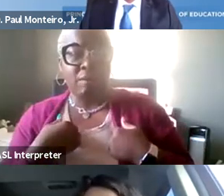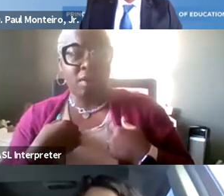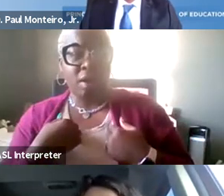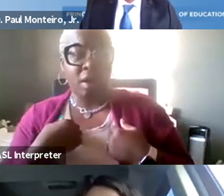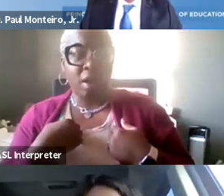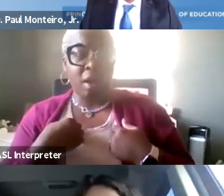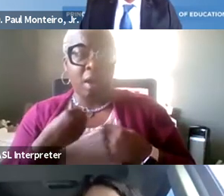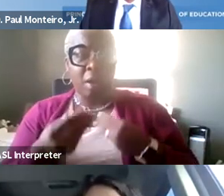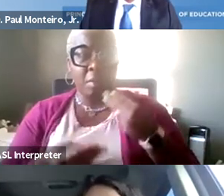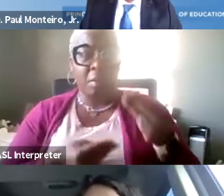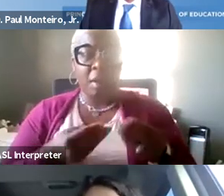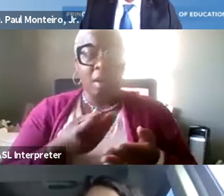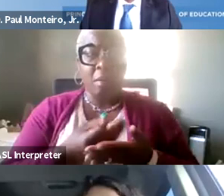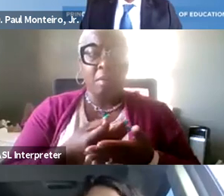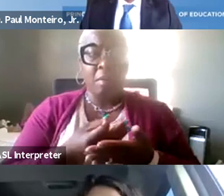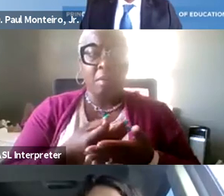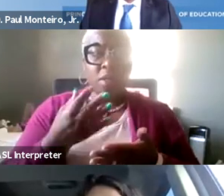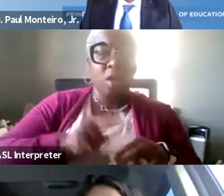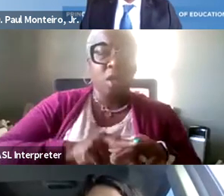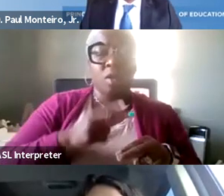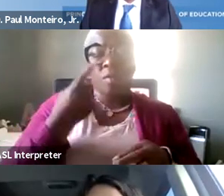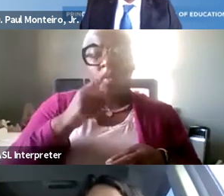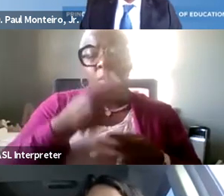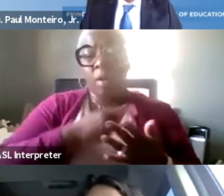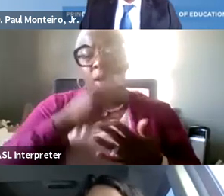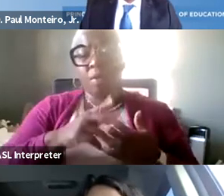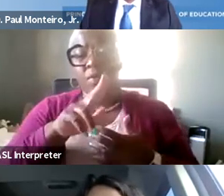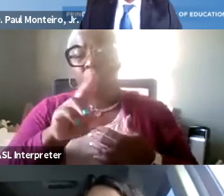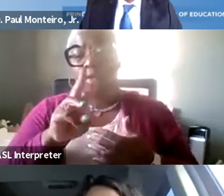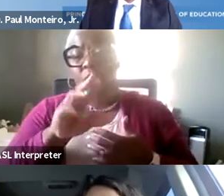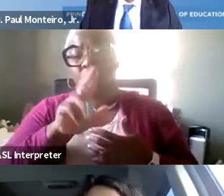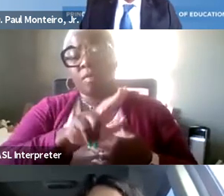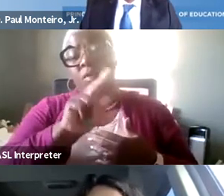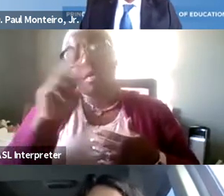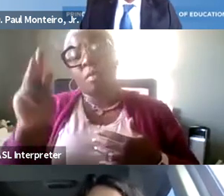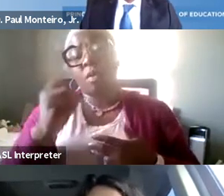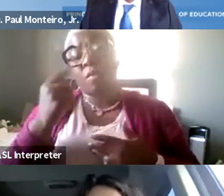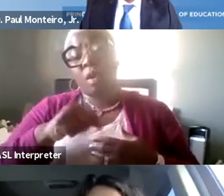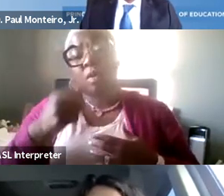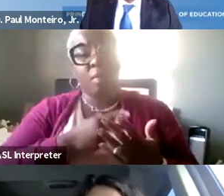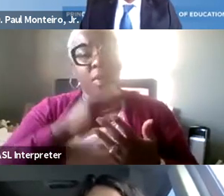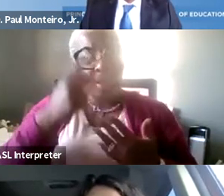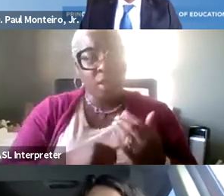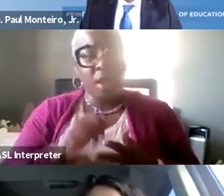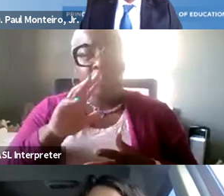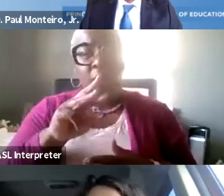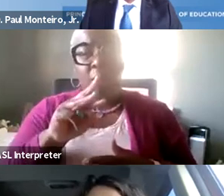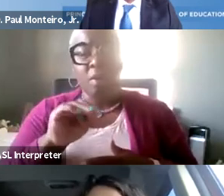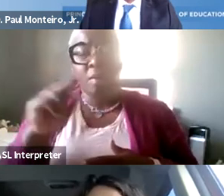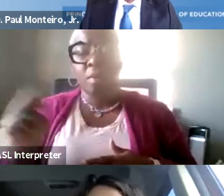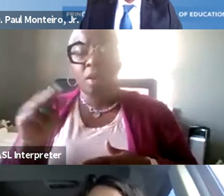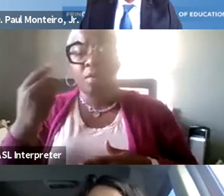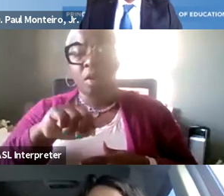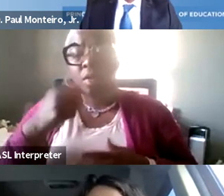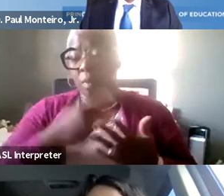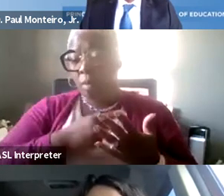increase of $4.7 million for one project, $53 million for another project, $5 million for another